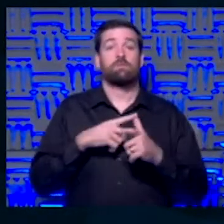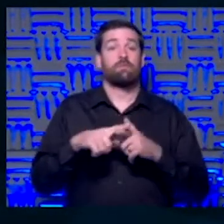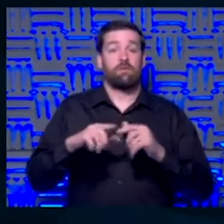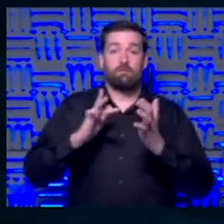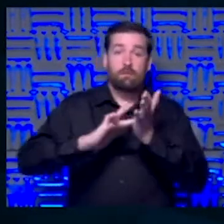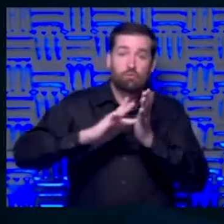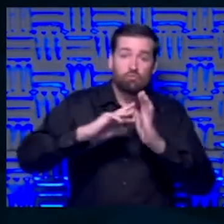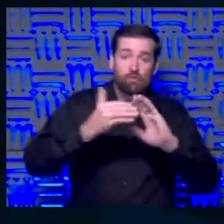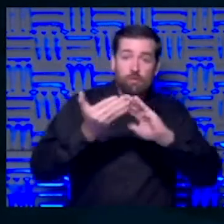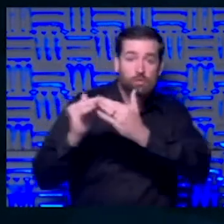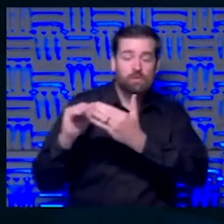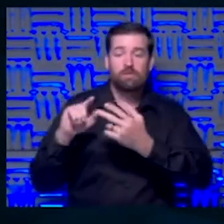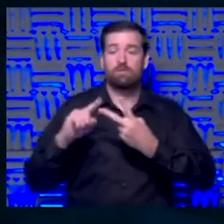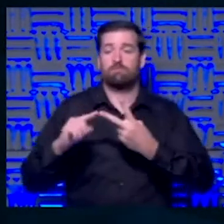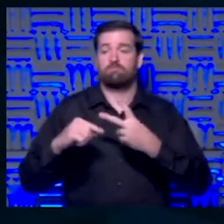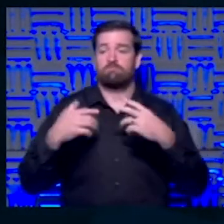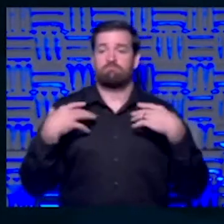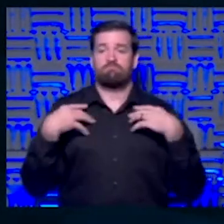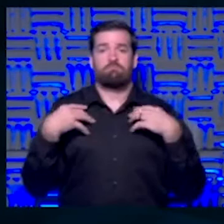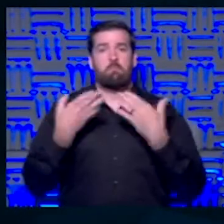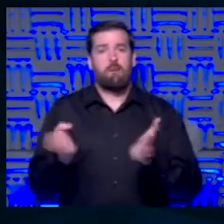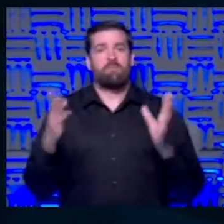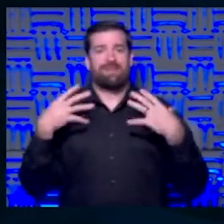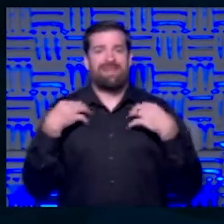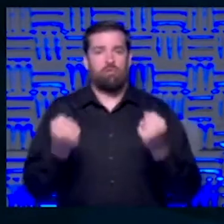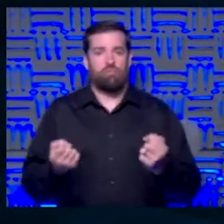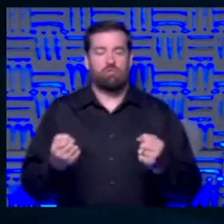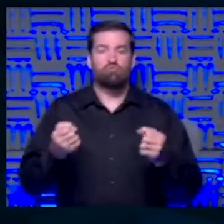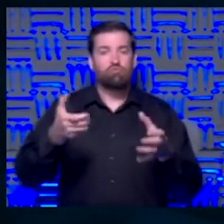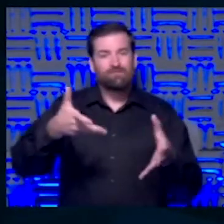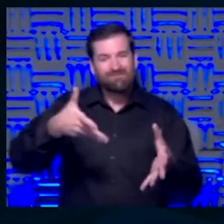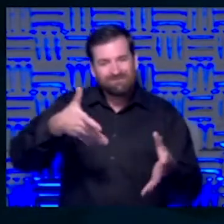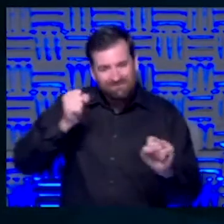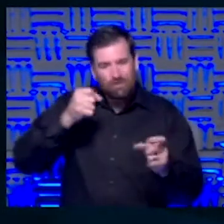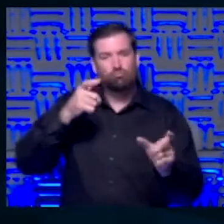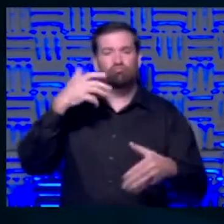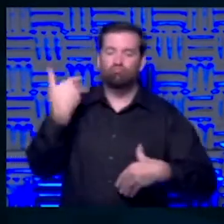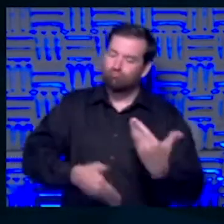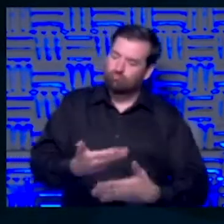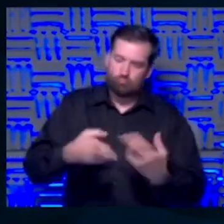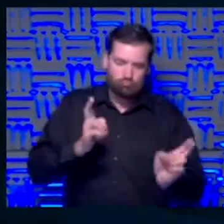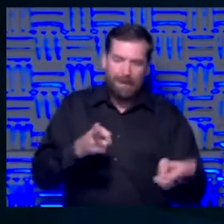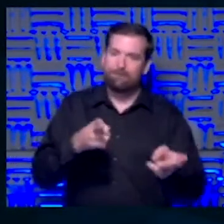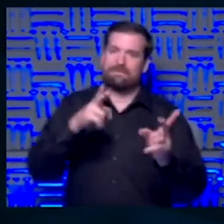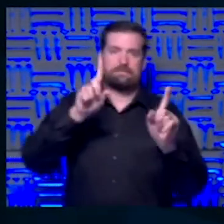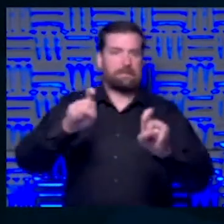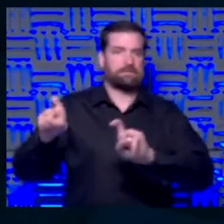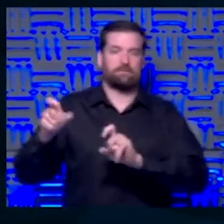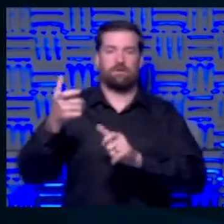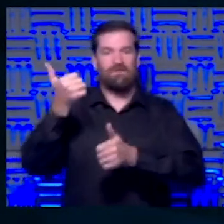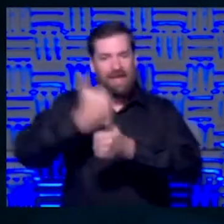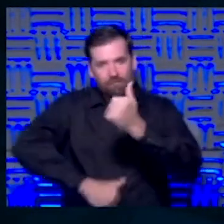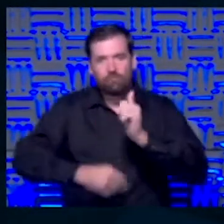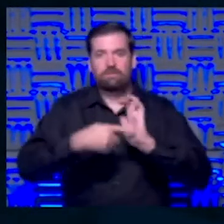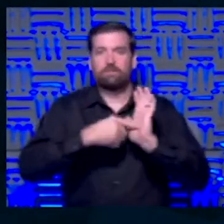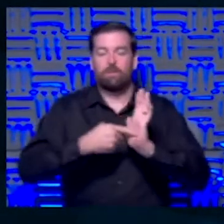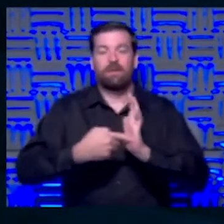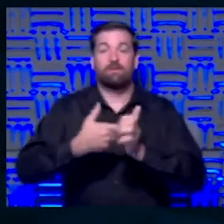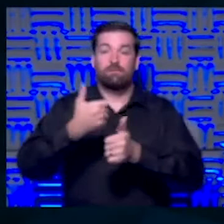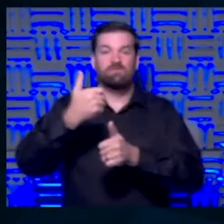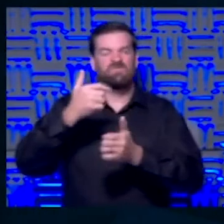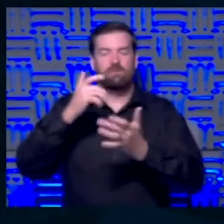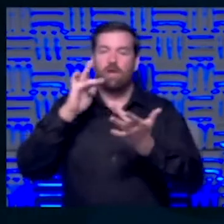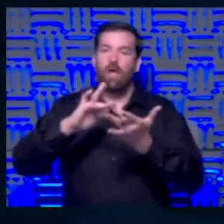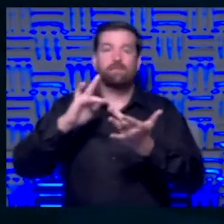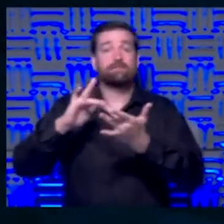community or the public health infrastructure, rapid testing of everybody that's symptomatic, rapid contact